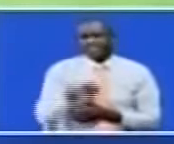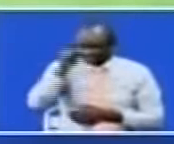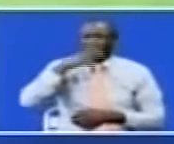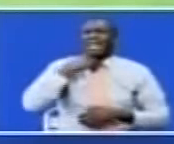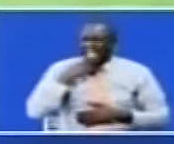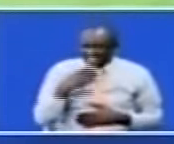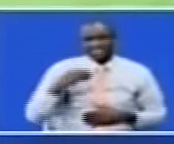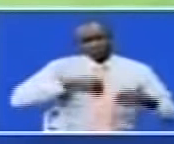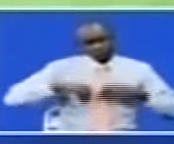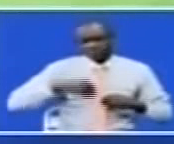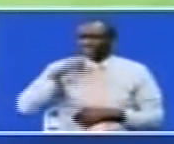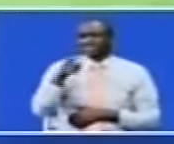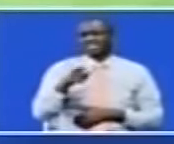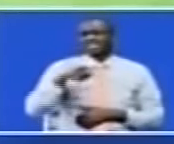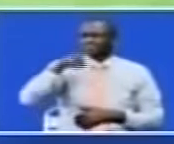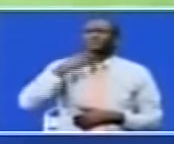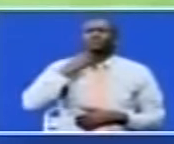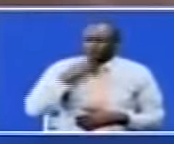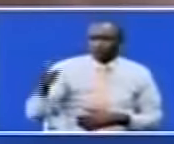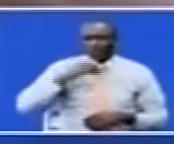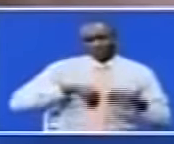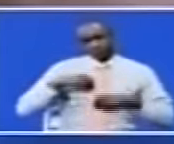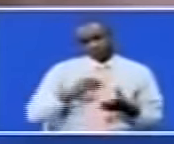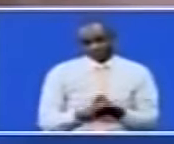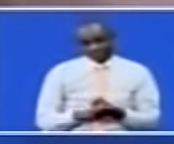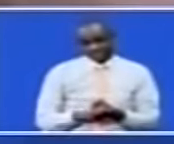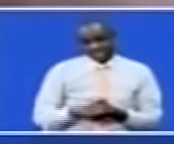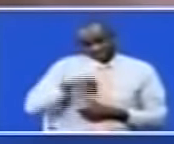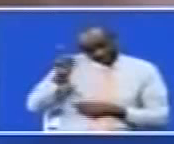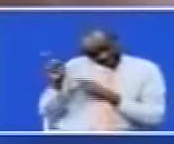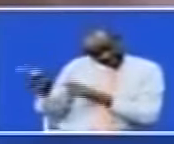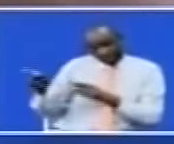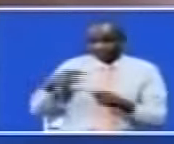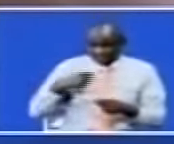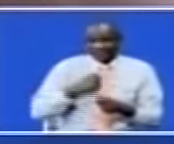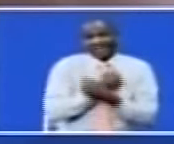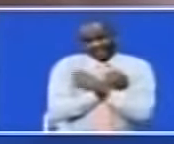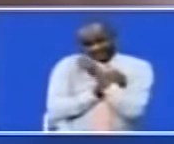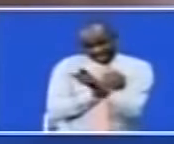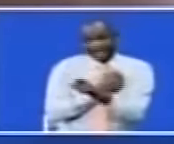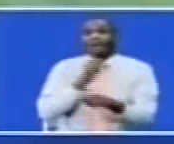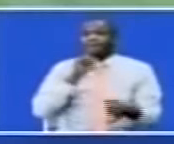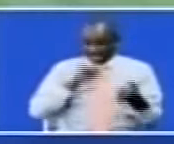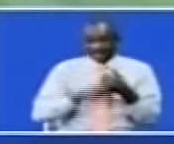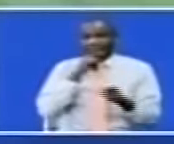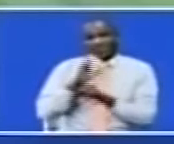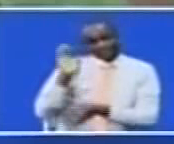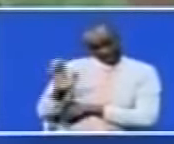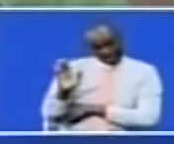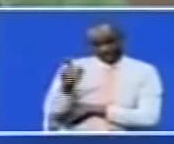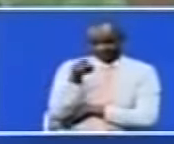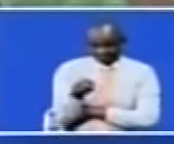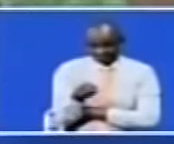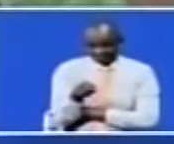ufisadi ndio hakuwa anataka kabisa. Mary Nyongesa Sudi fell in love with and married his brother Robert Nyongesa